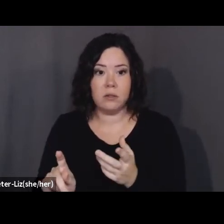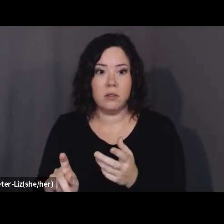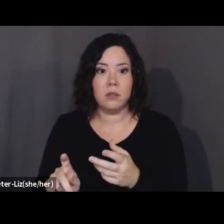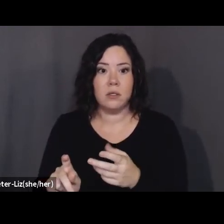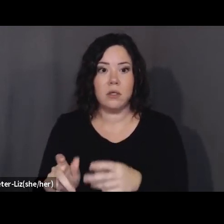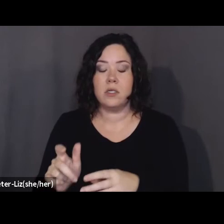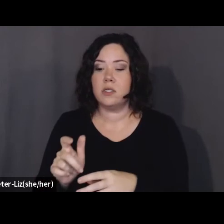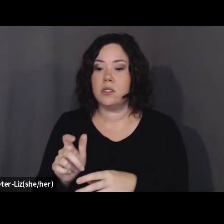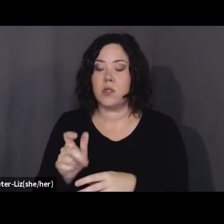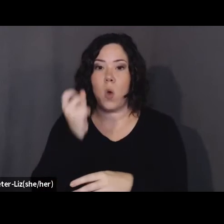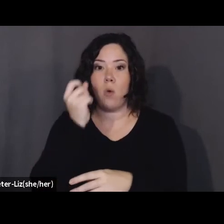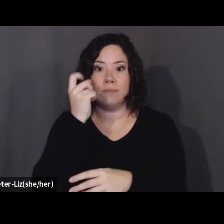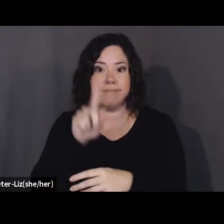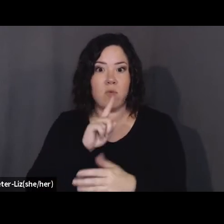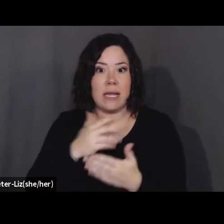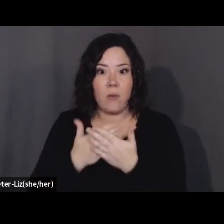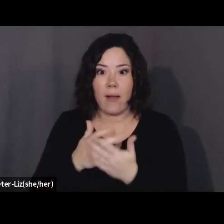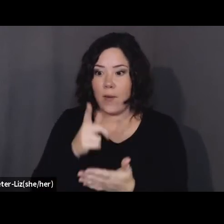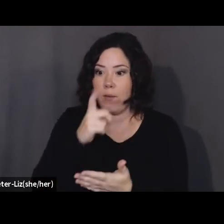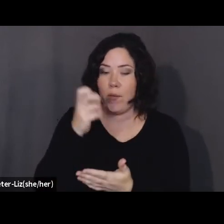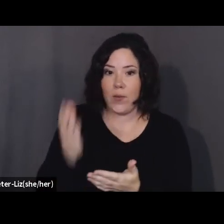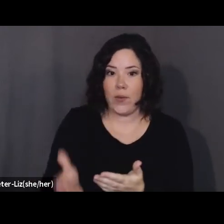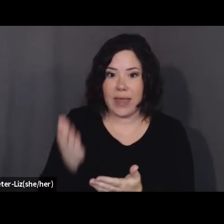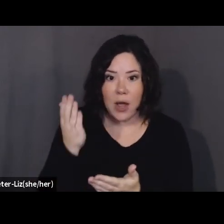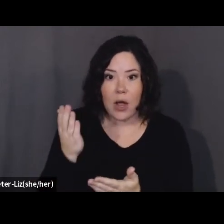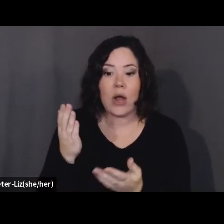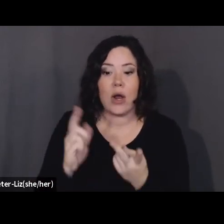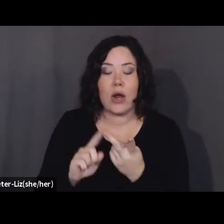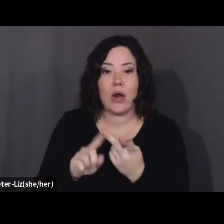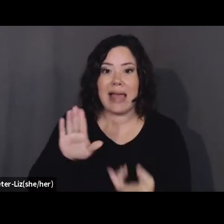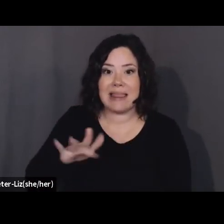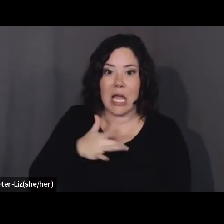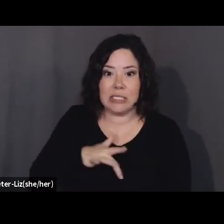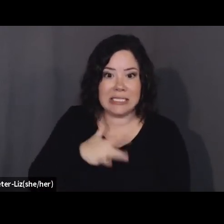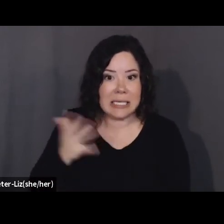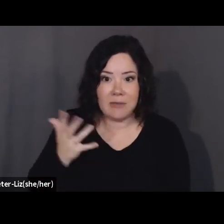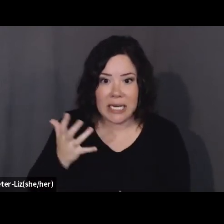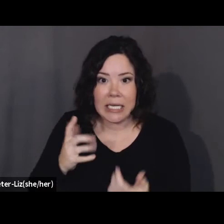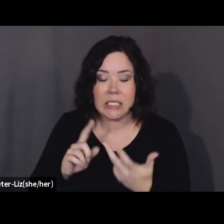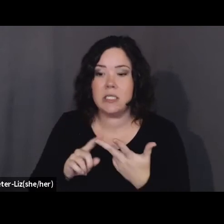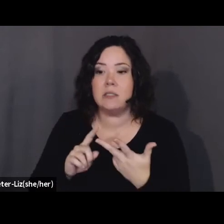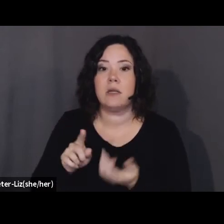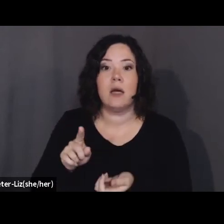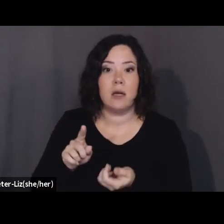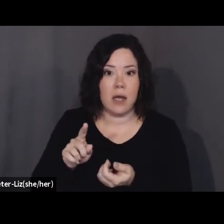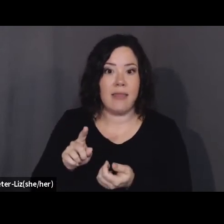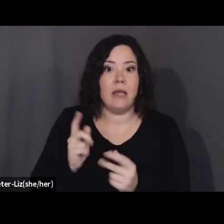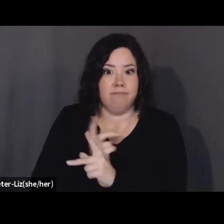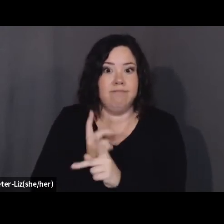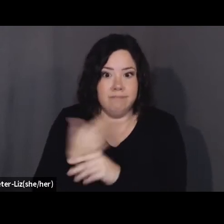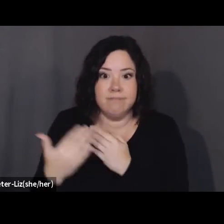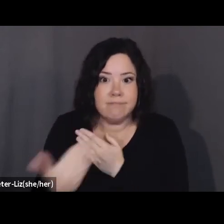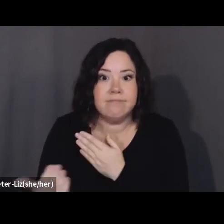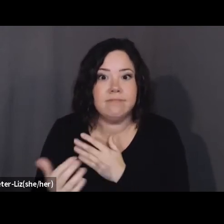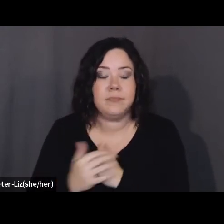good snapshot of who that individual is and what the sensitivities are, and then starting from there.